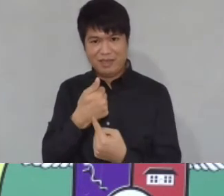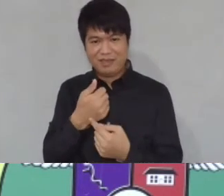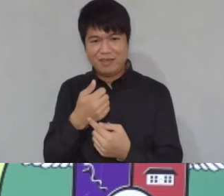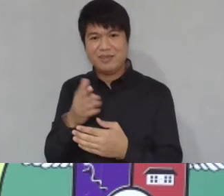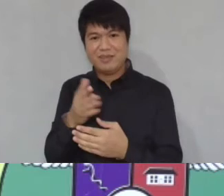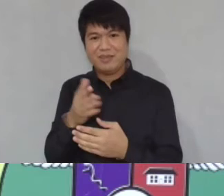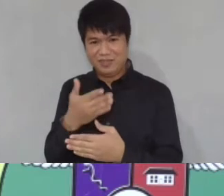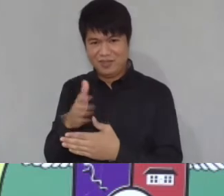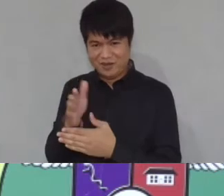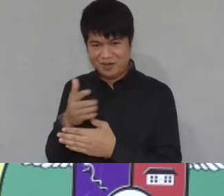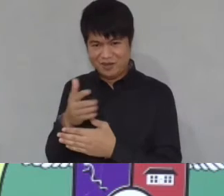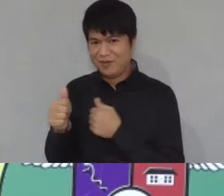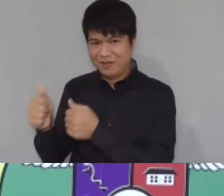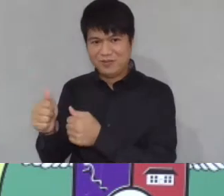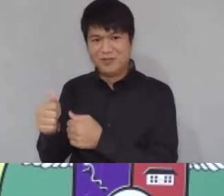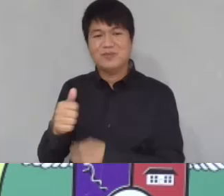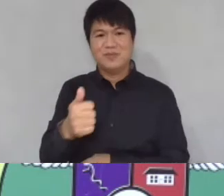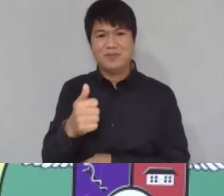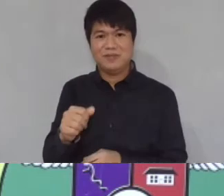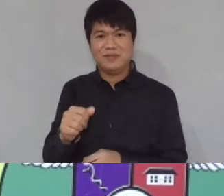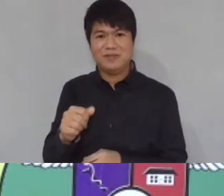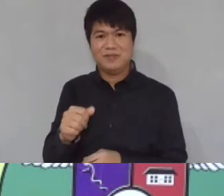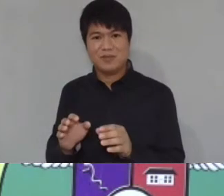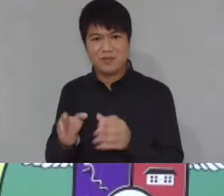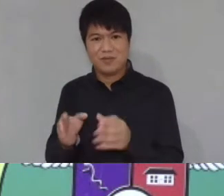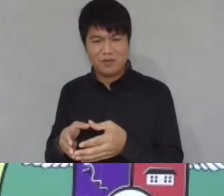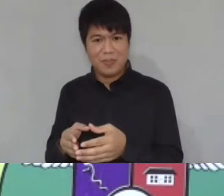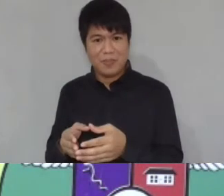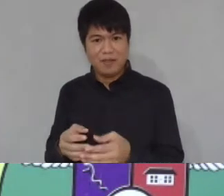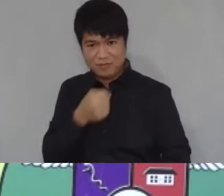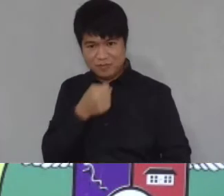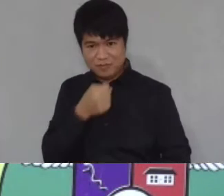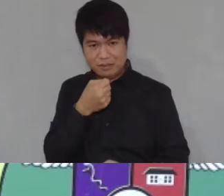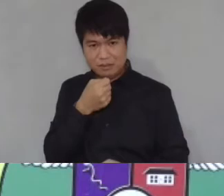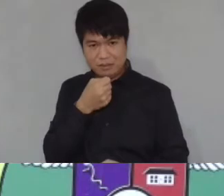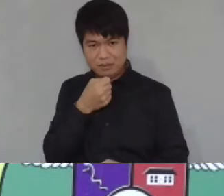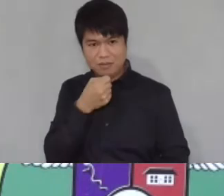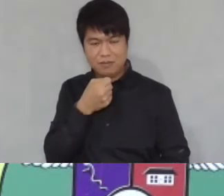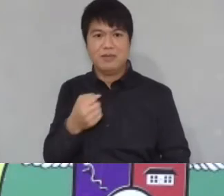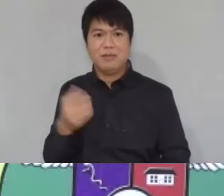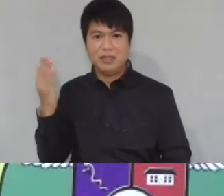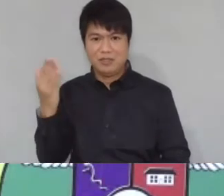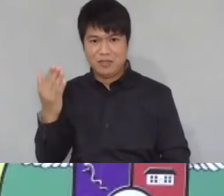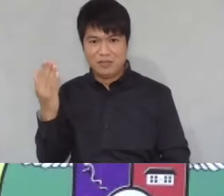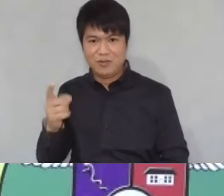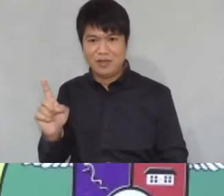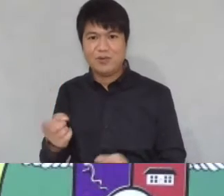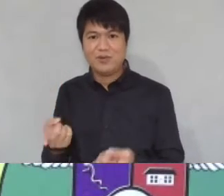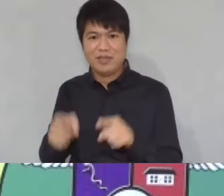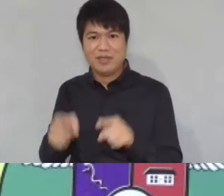networks. My co-moderator here will present a summary of what has happened last Thursday. Take it away, Madam